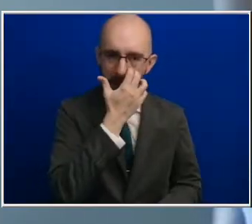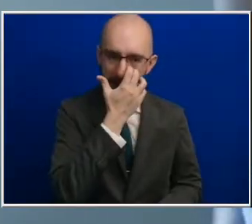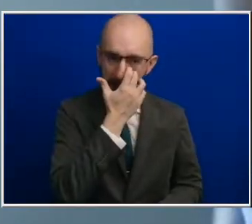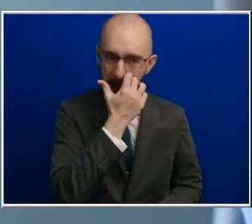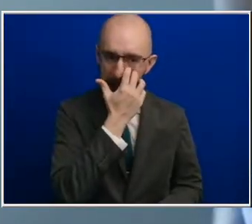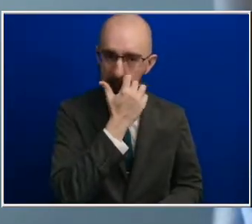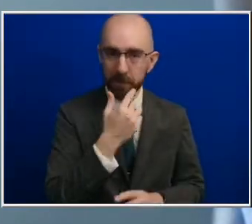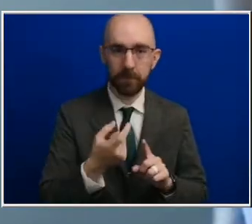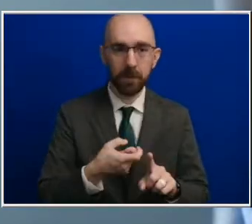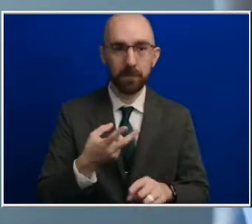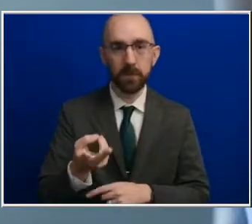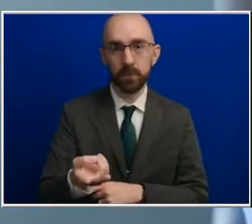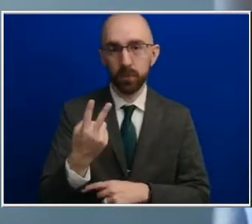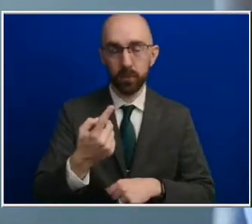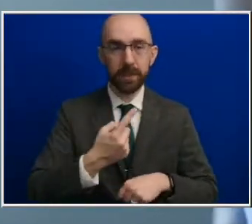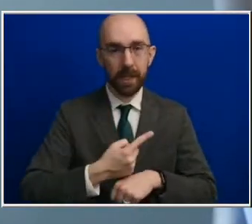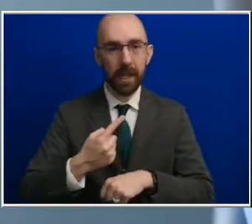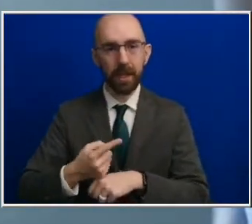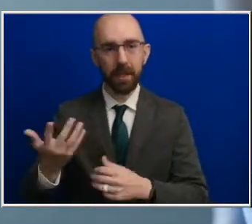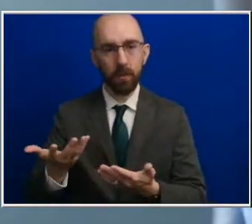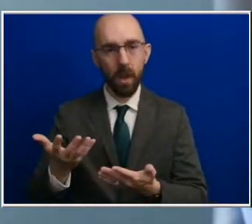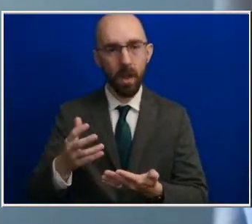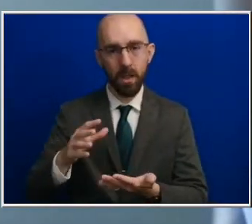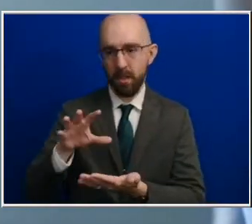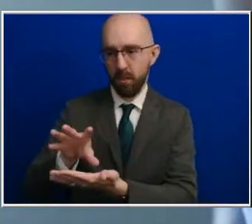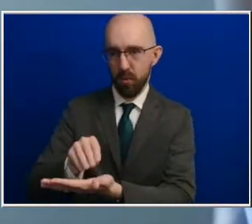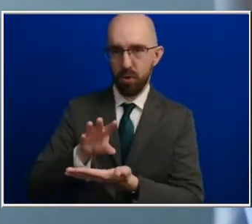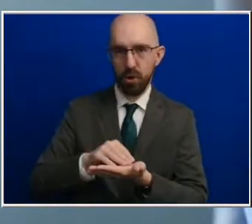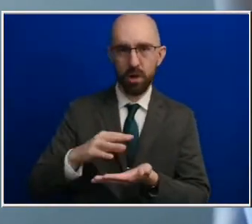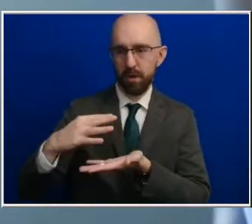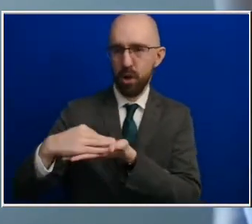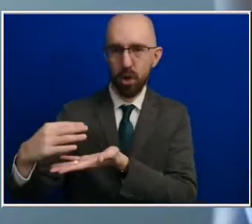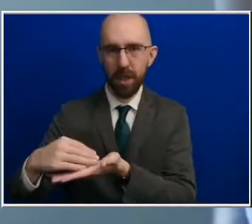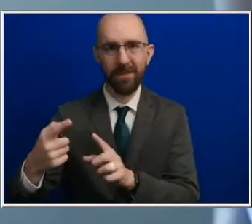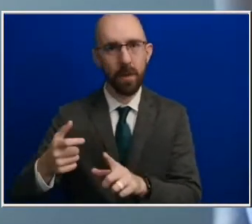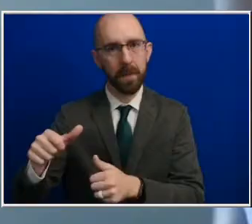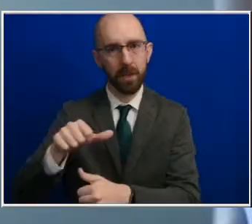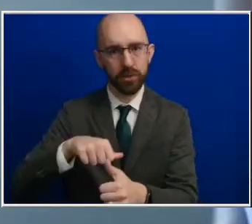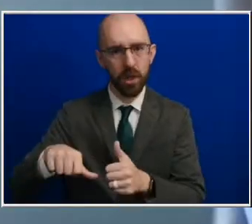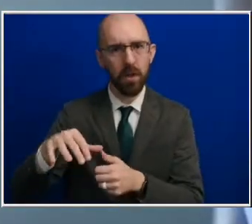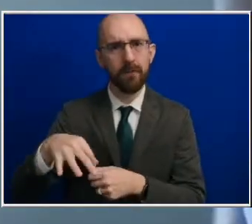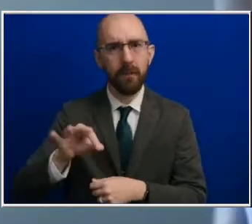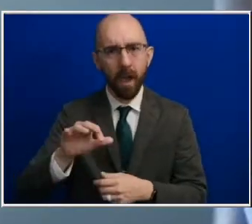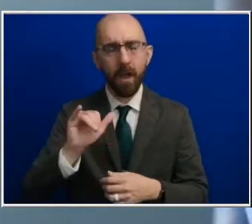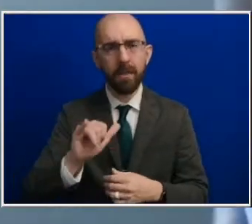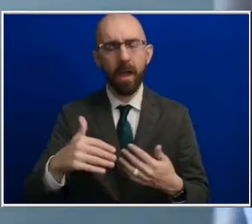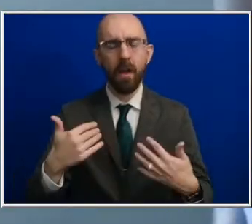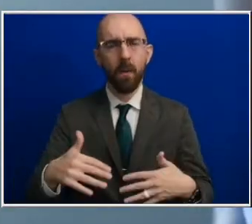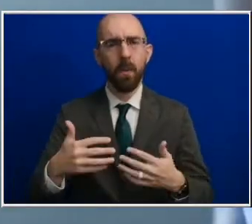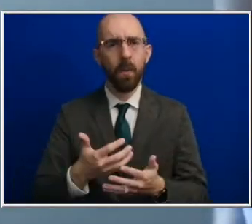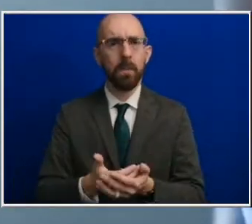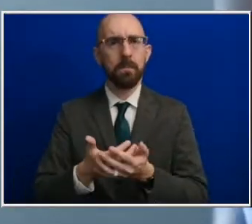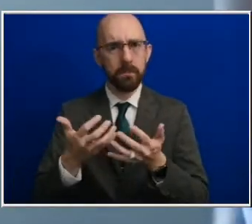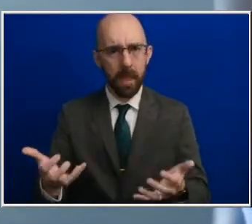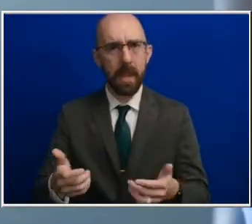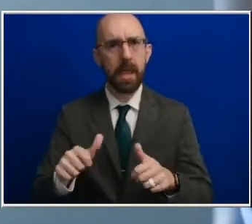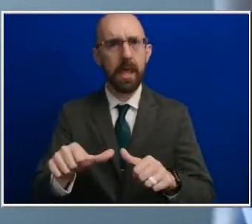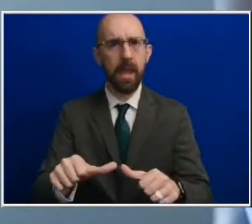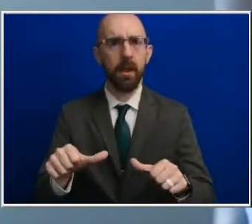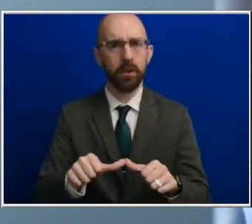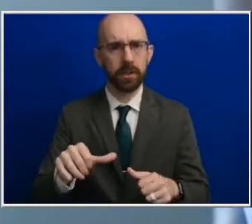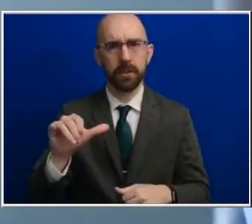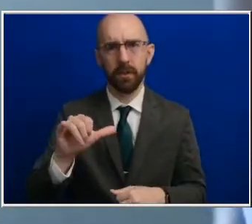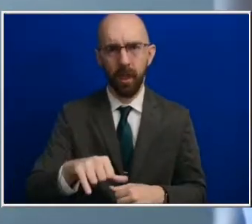2 days of learning from each other, what we found was there were so many areas